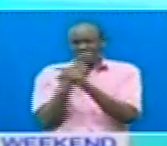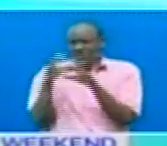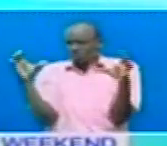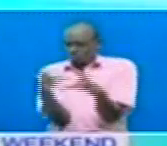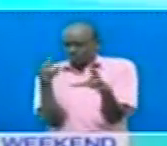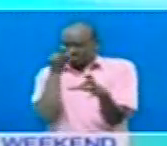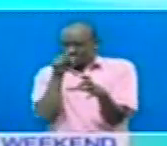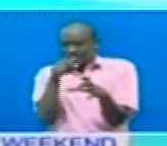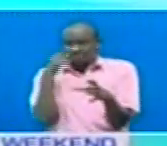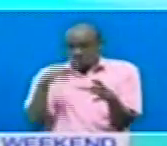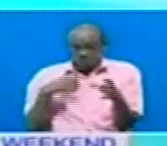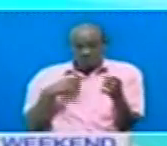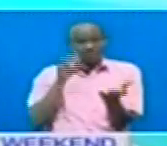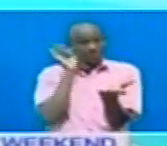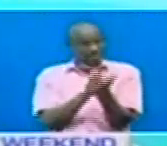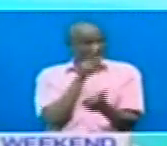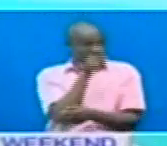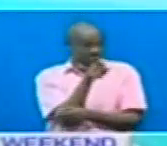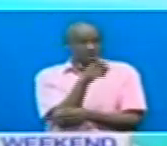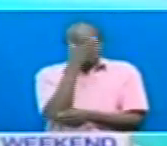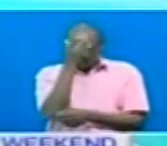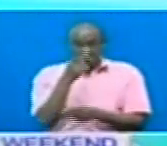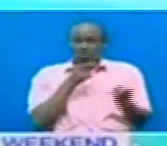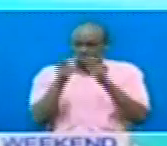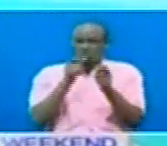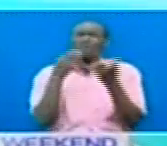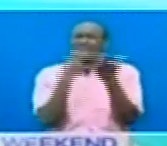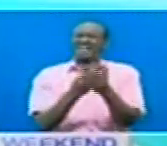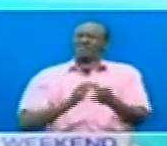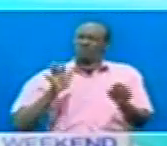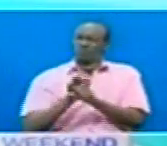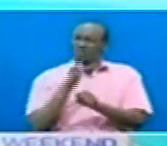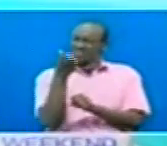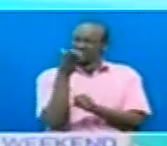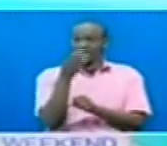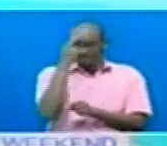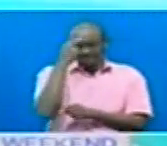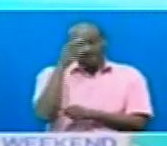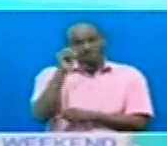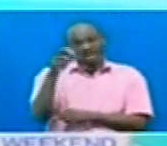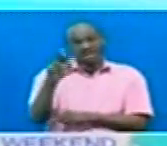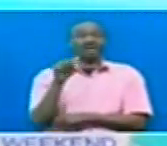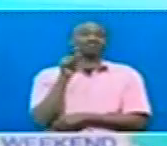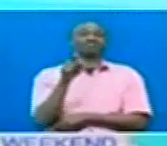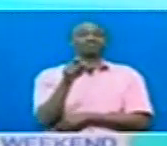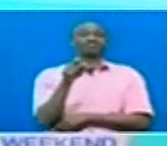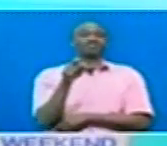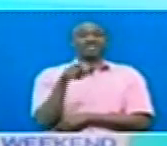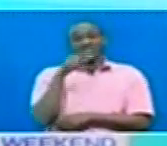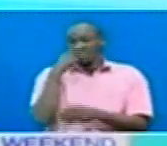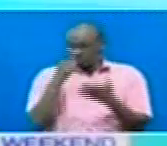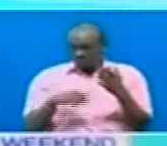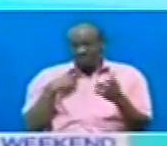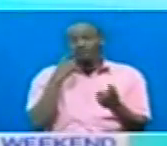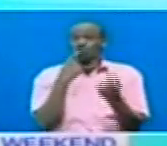county are calling for his impeachment in order to control the billions of shillings generated from the Masai Mara Reserve. He spoke in